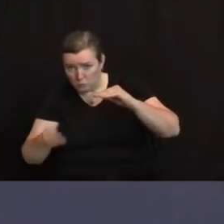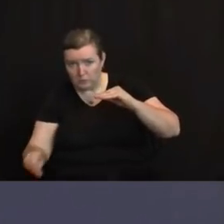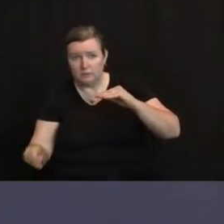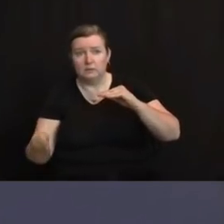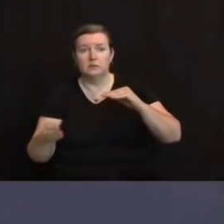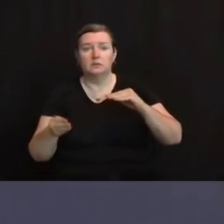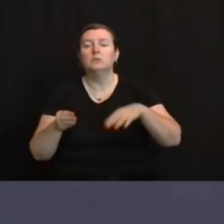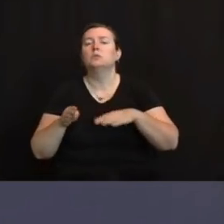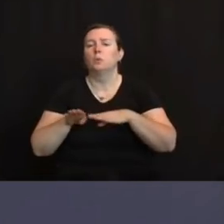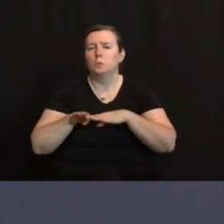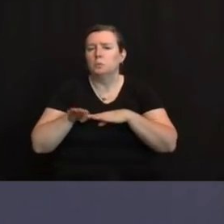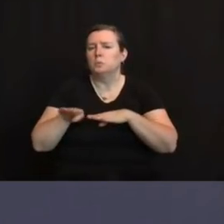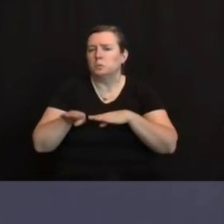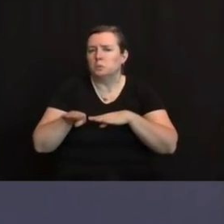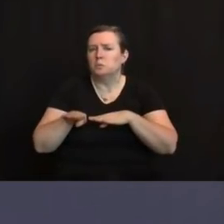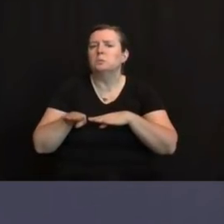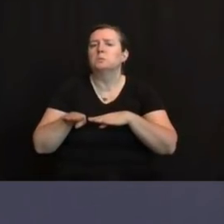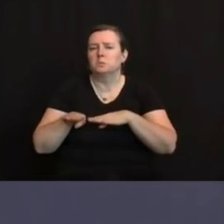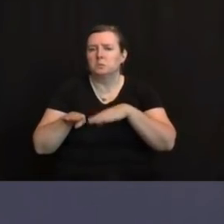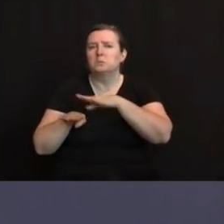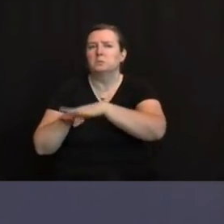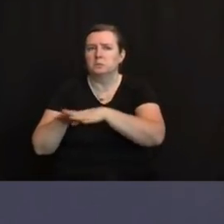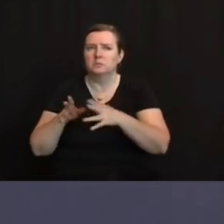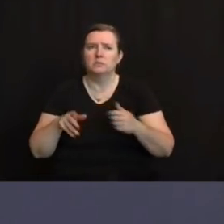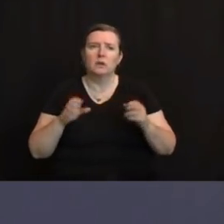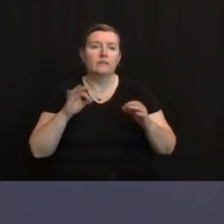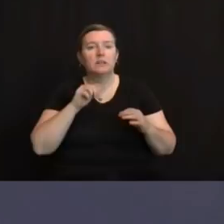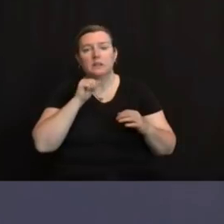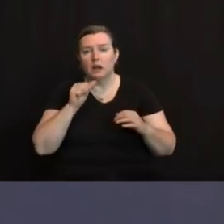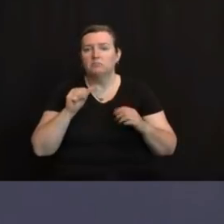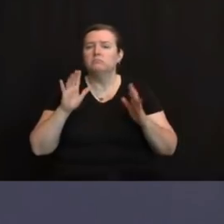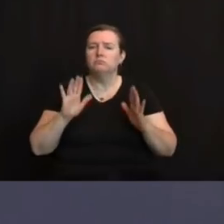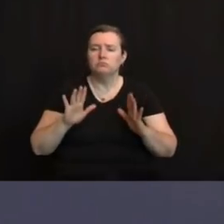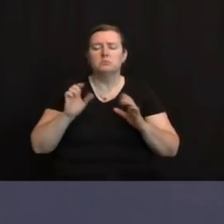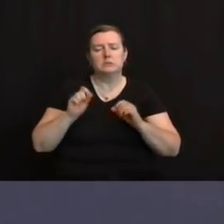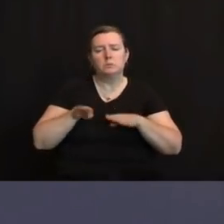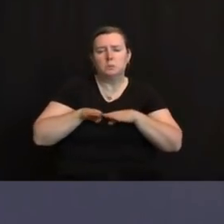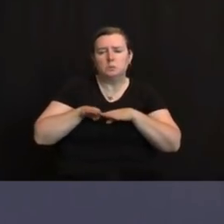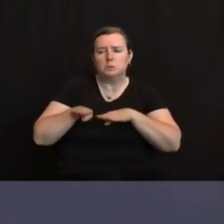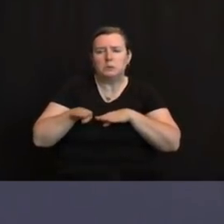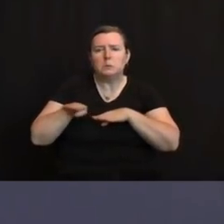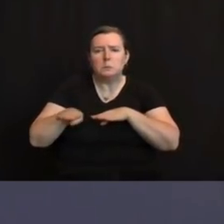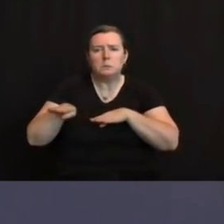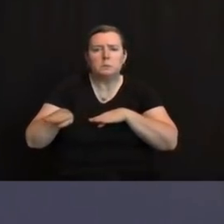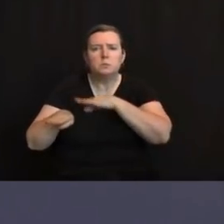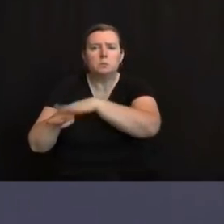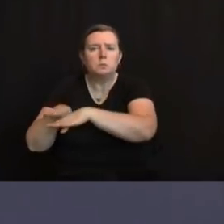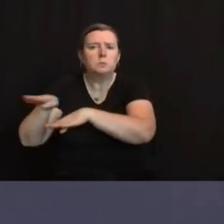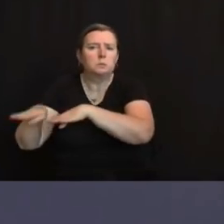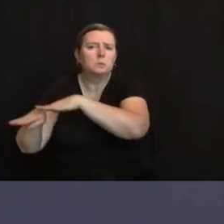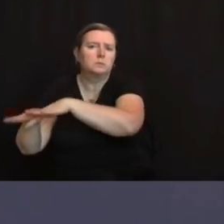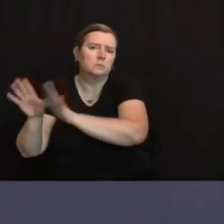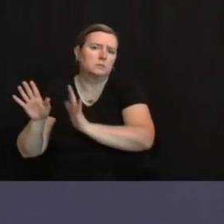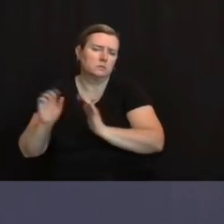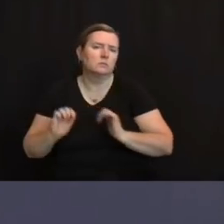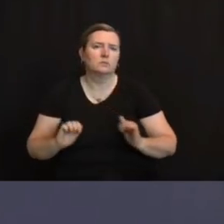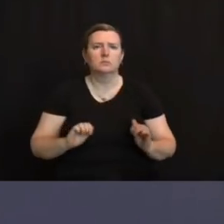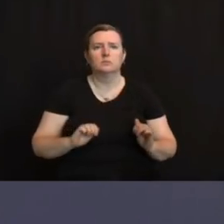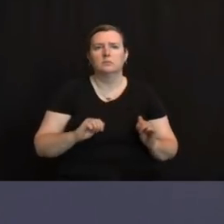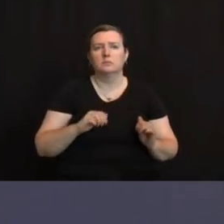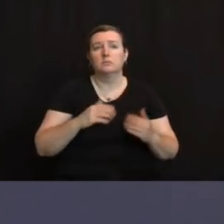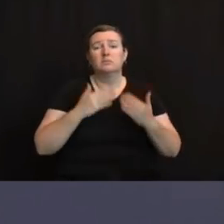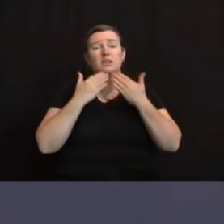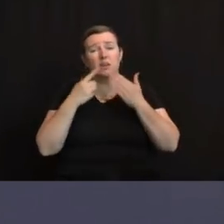don't, we'll have to be more careful in terms of taking those steps. It's just that simple. So thank